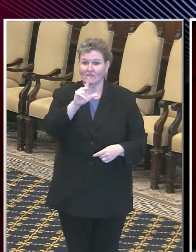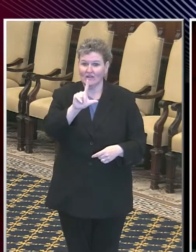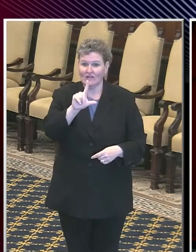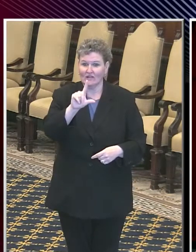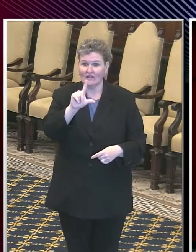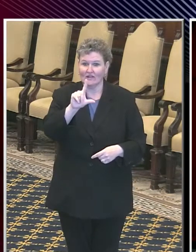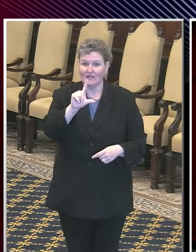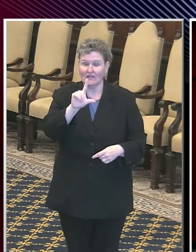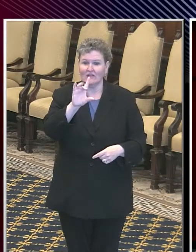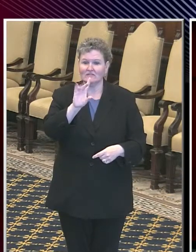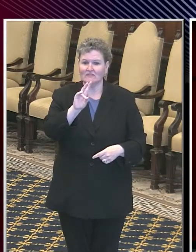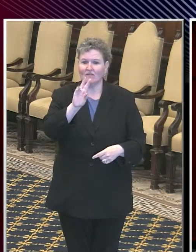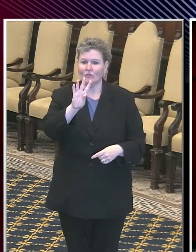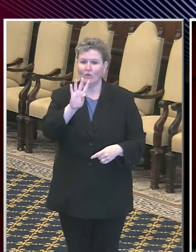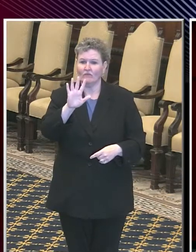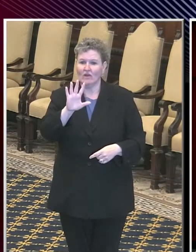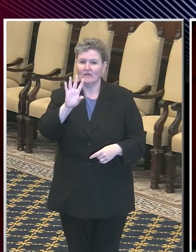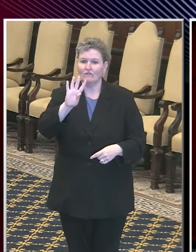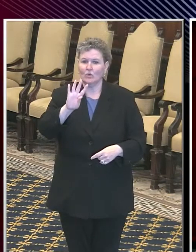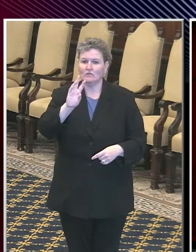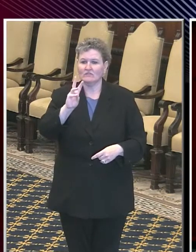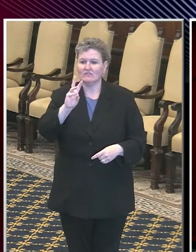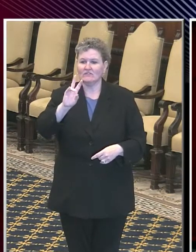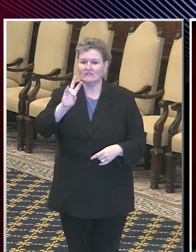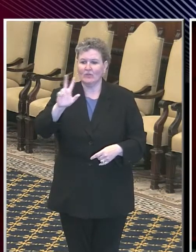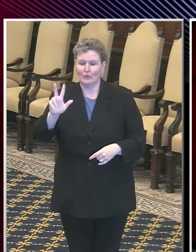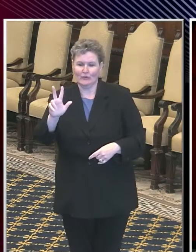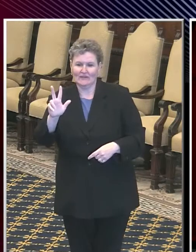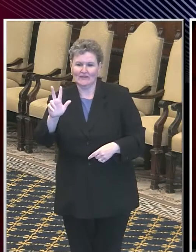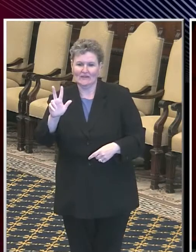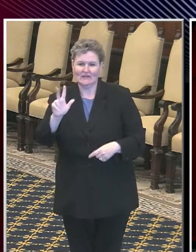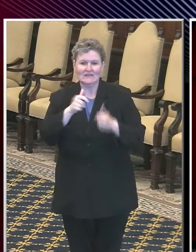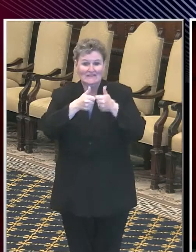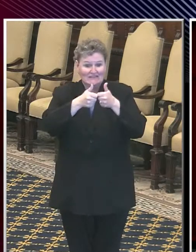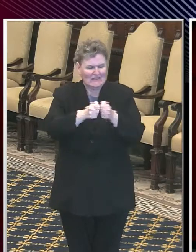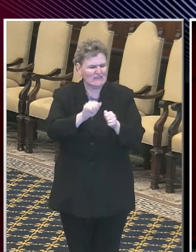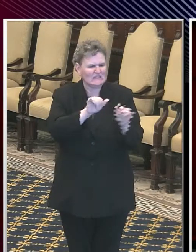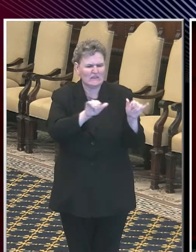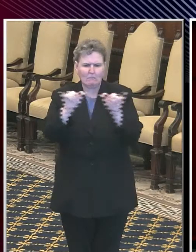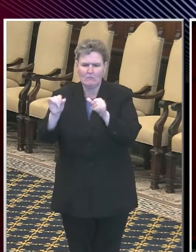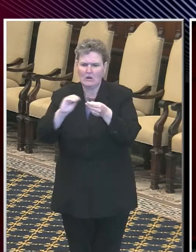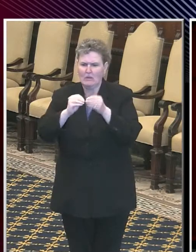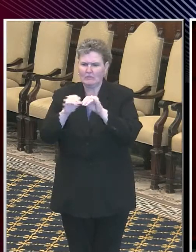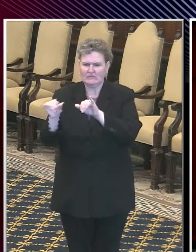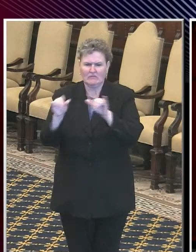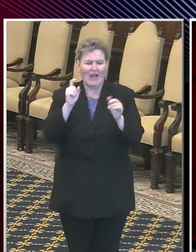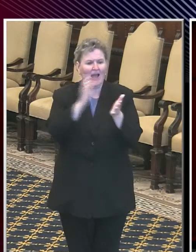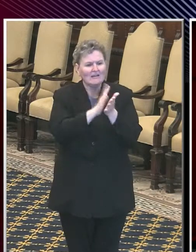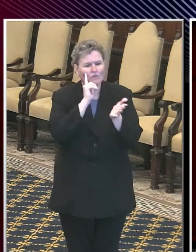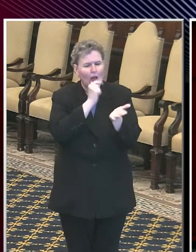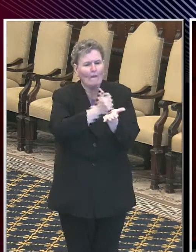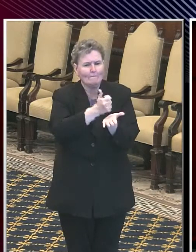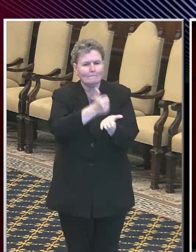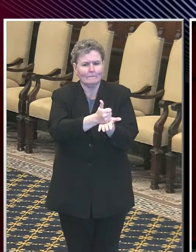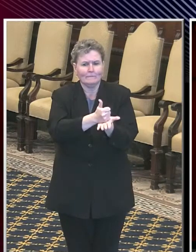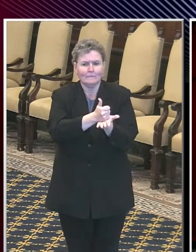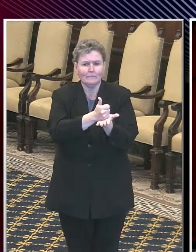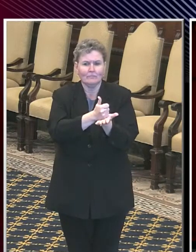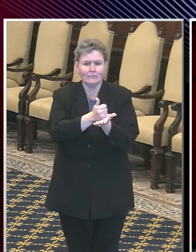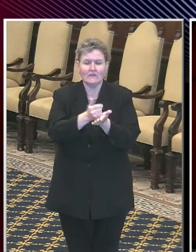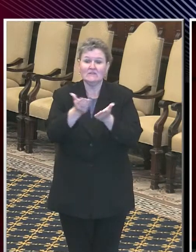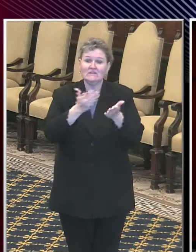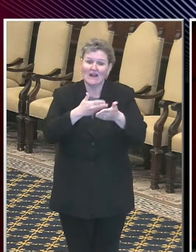themselves. Philly Hope Line, which officially launched 2 days ago, is staffed by clinicians employed by Uplift. It offers